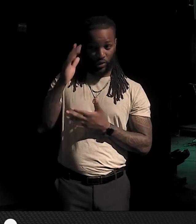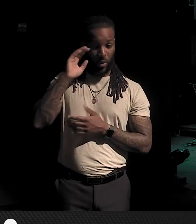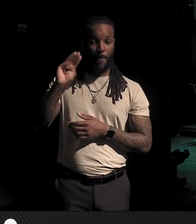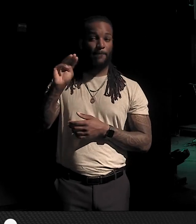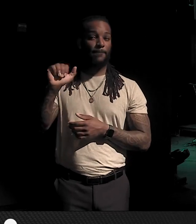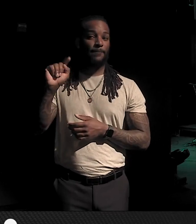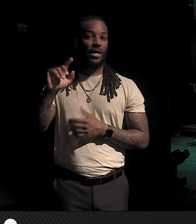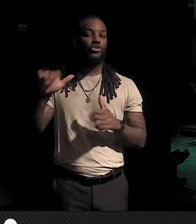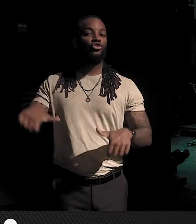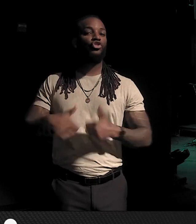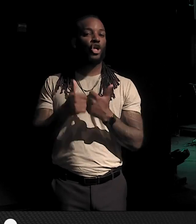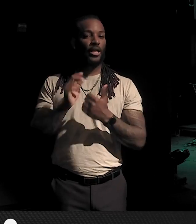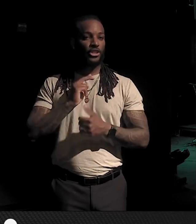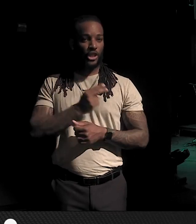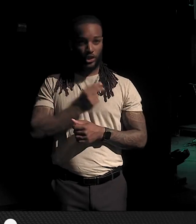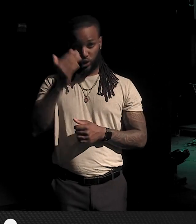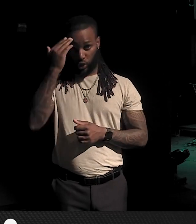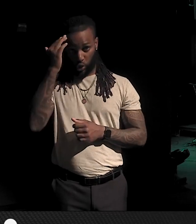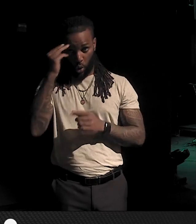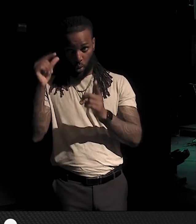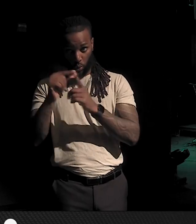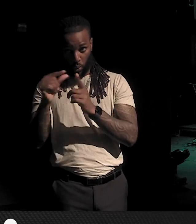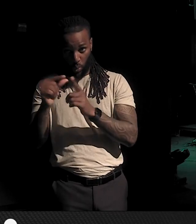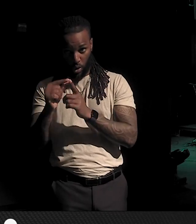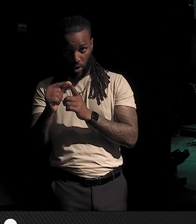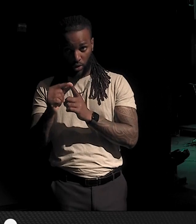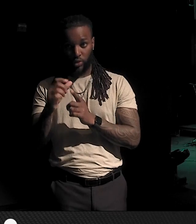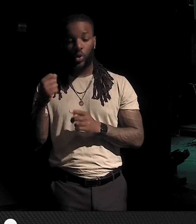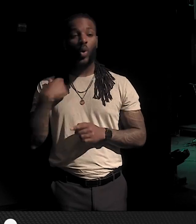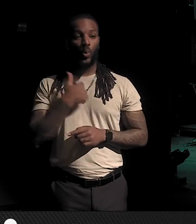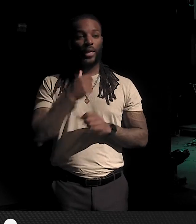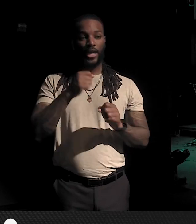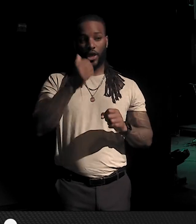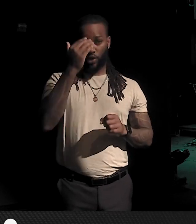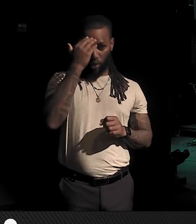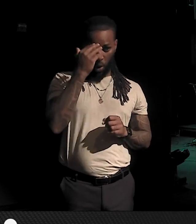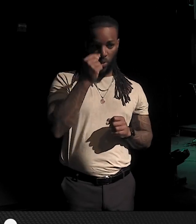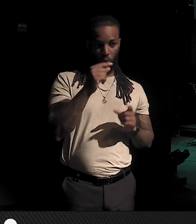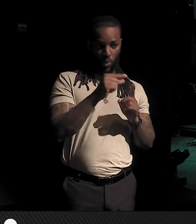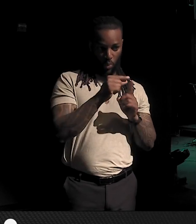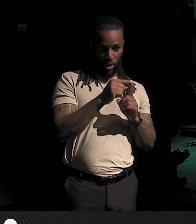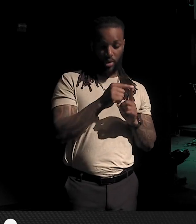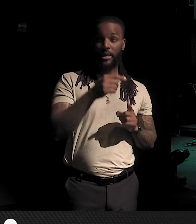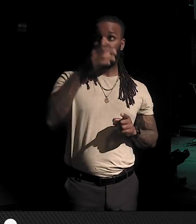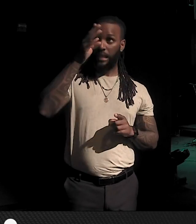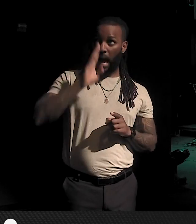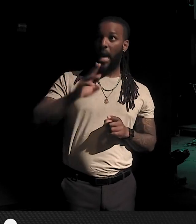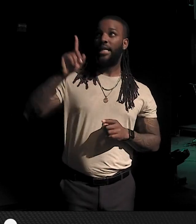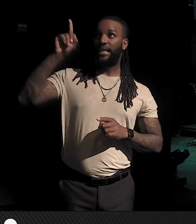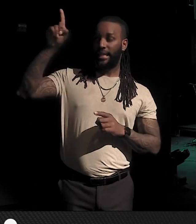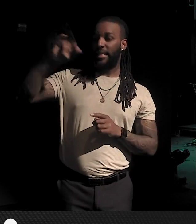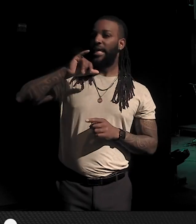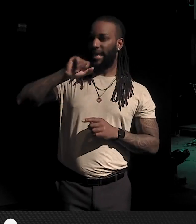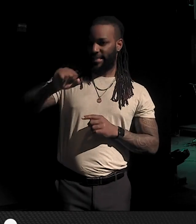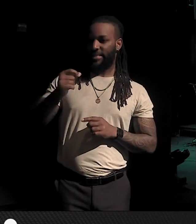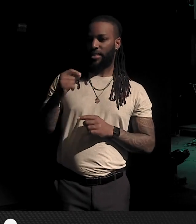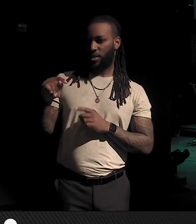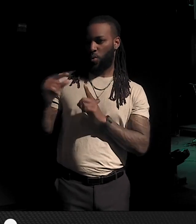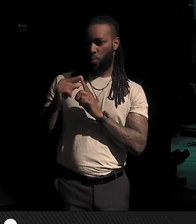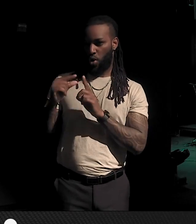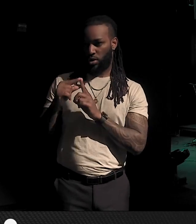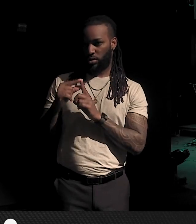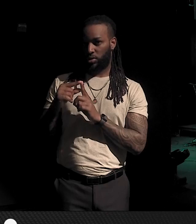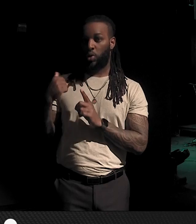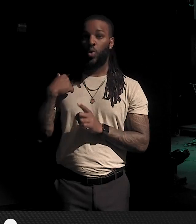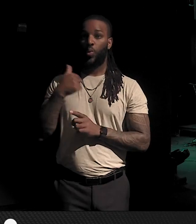to know the Word, so that we can know the Word, right? John 1:1, the Word, God, He is the Word. And we want